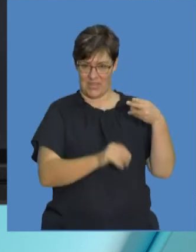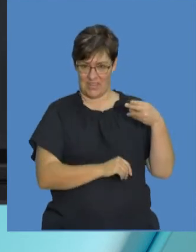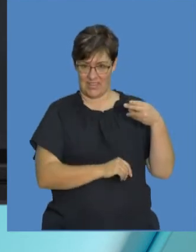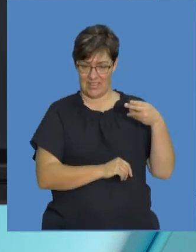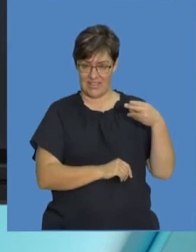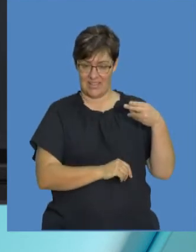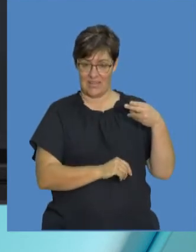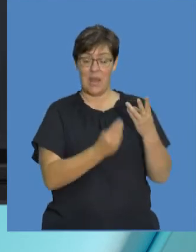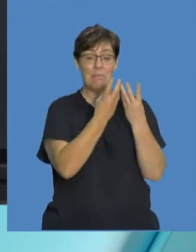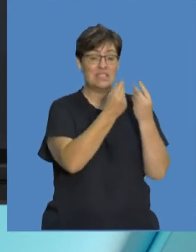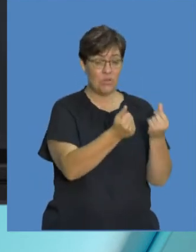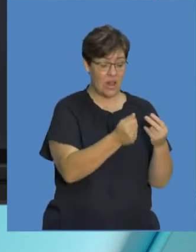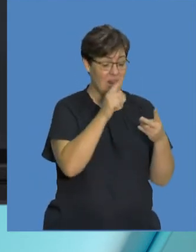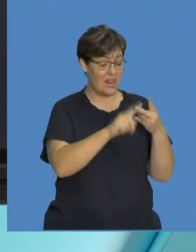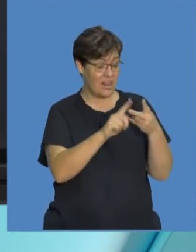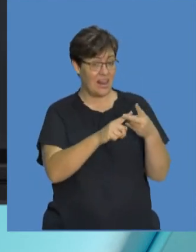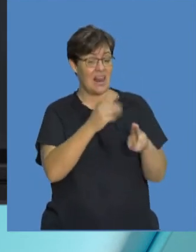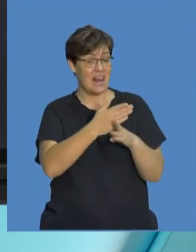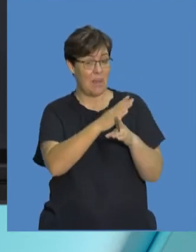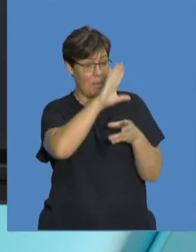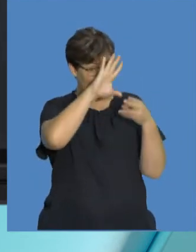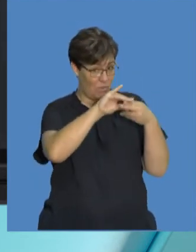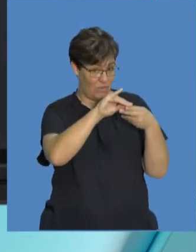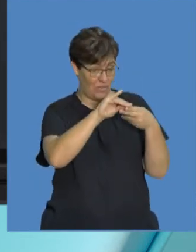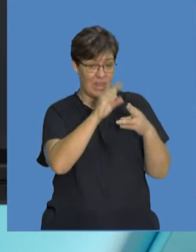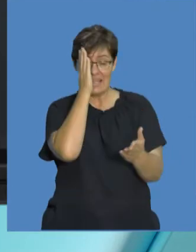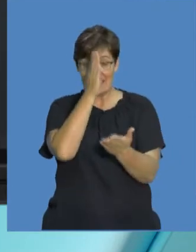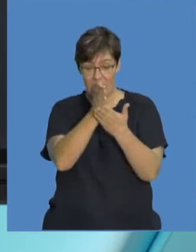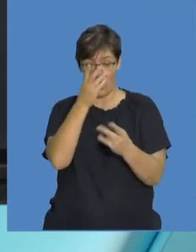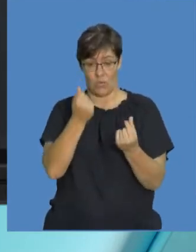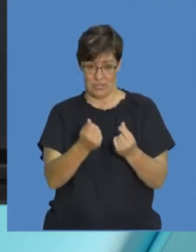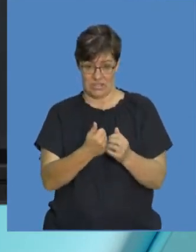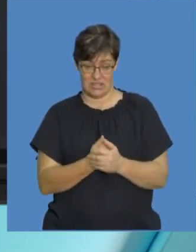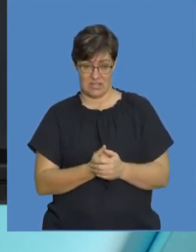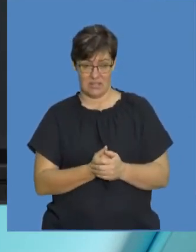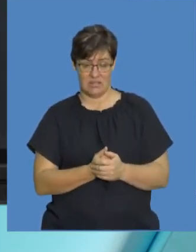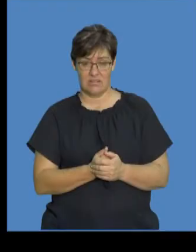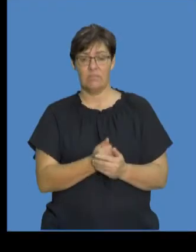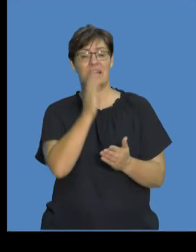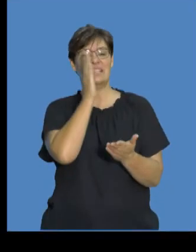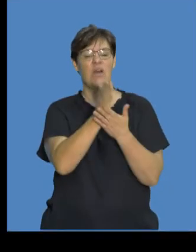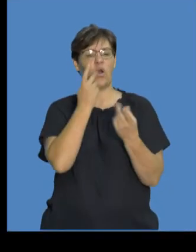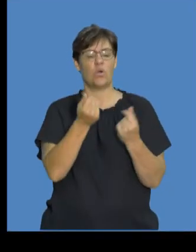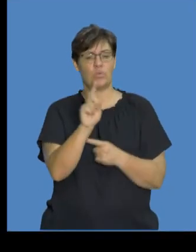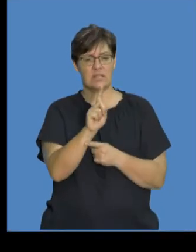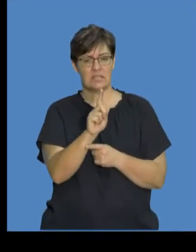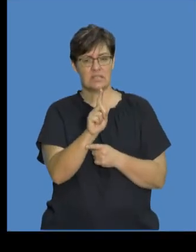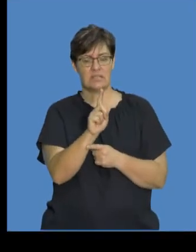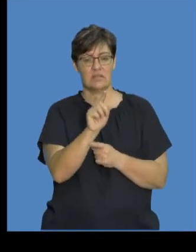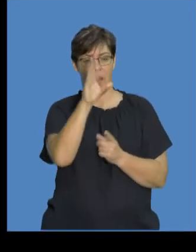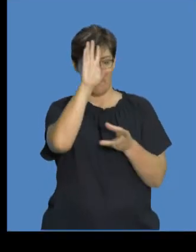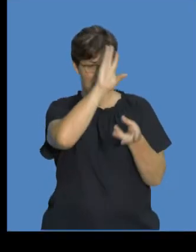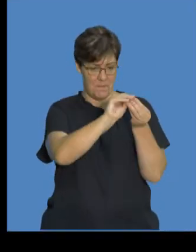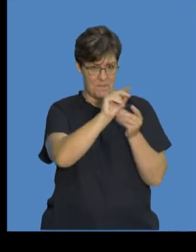labor. I repeat, material plus labor. Those are your direct costs. What's my direct cost here?